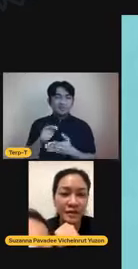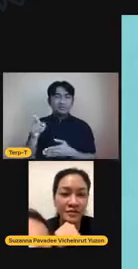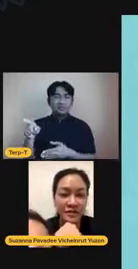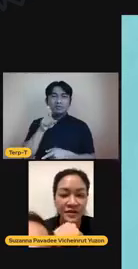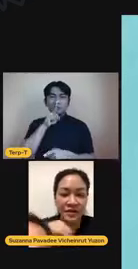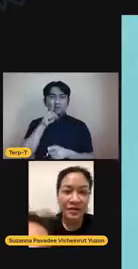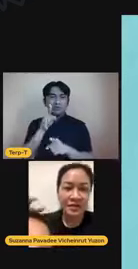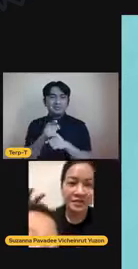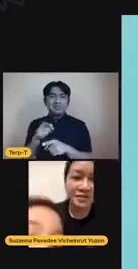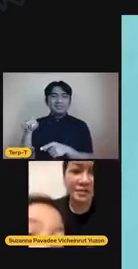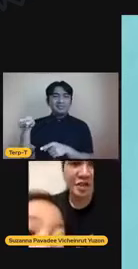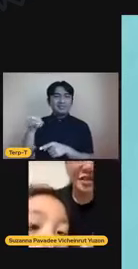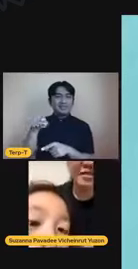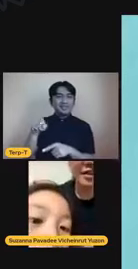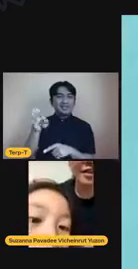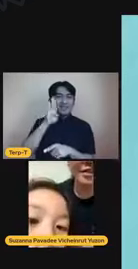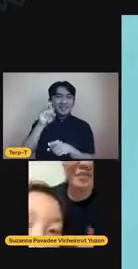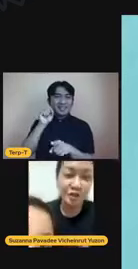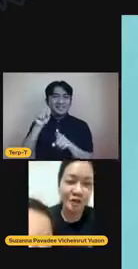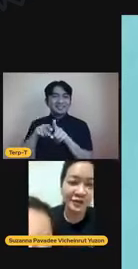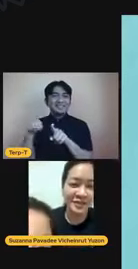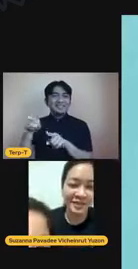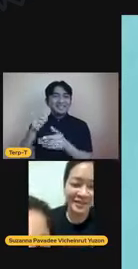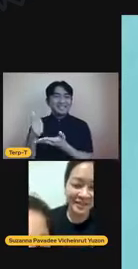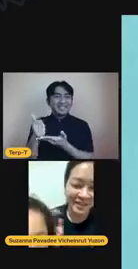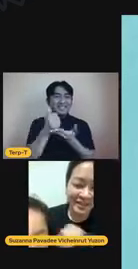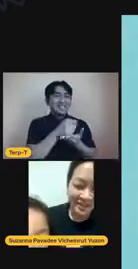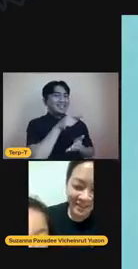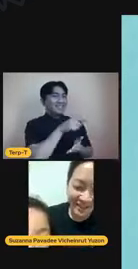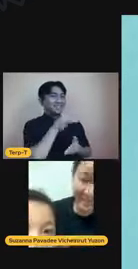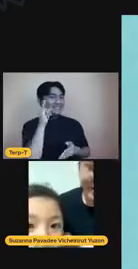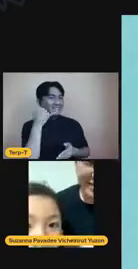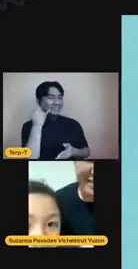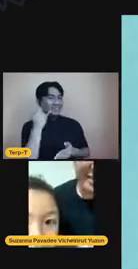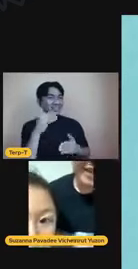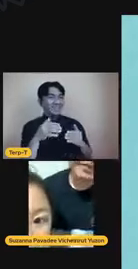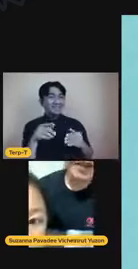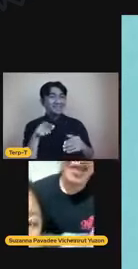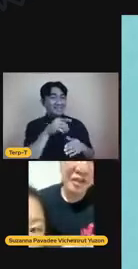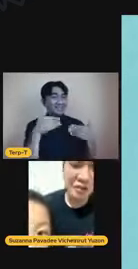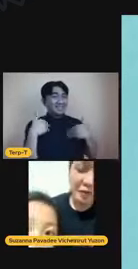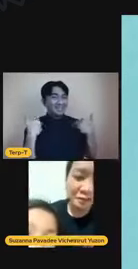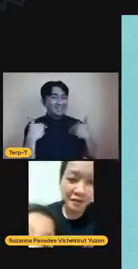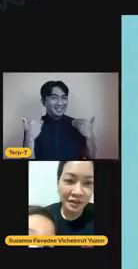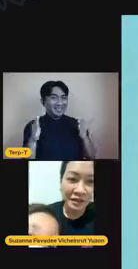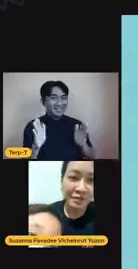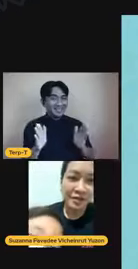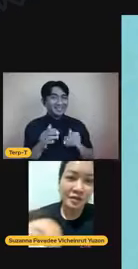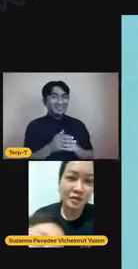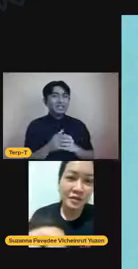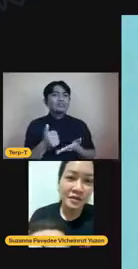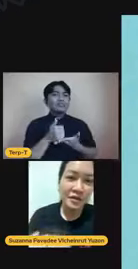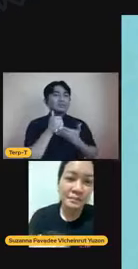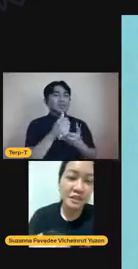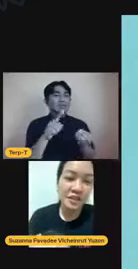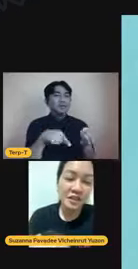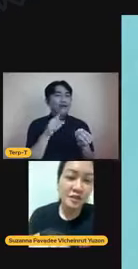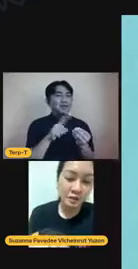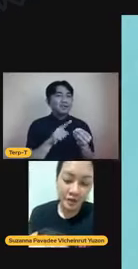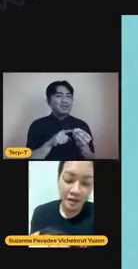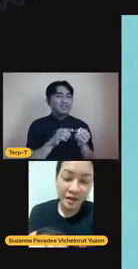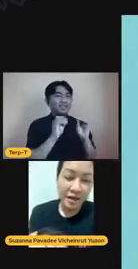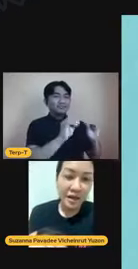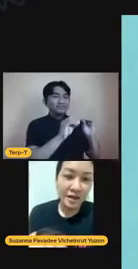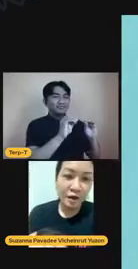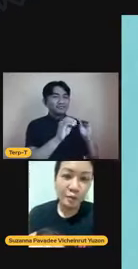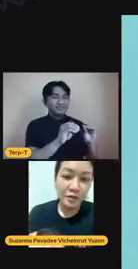The siblings, like this is JC, this is Joey's younger sister, but she also helps a lot with Joey, teaching